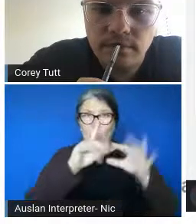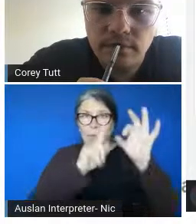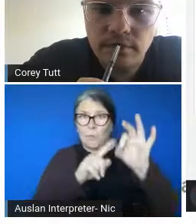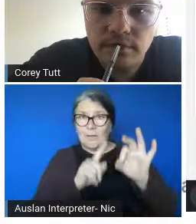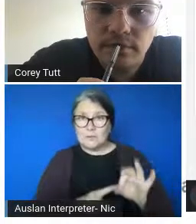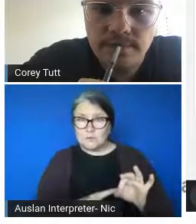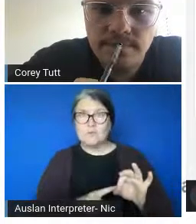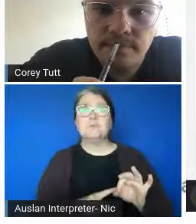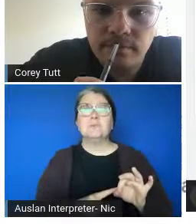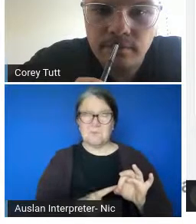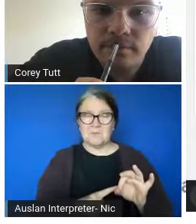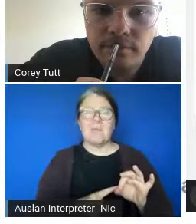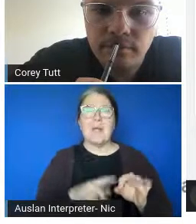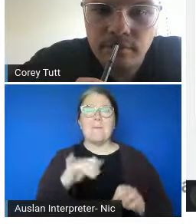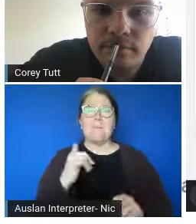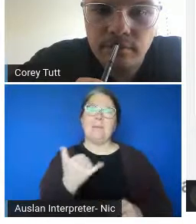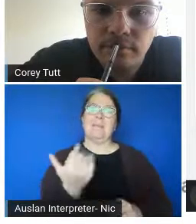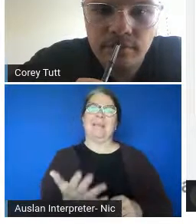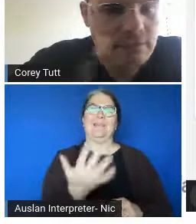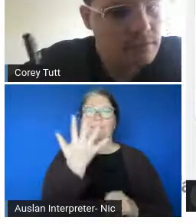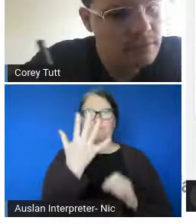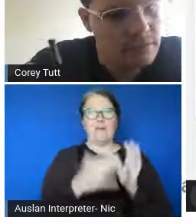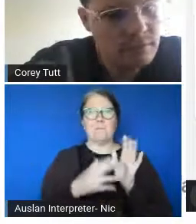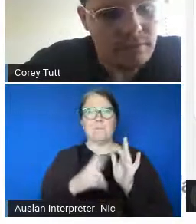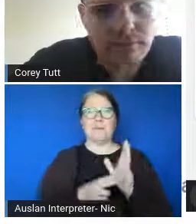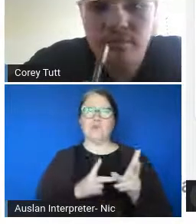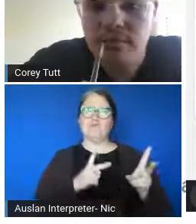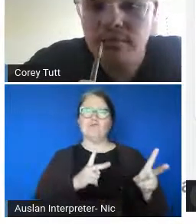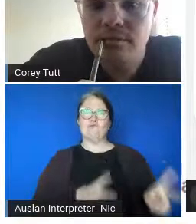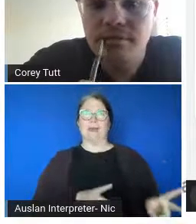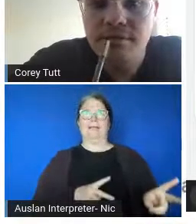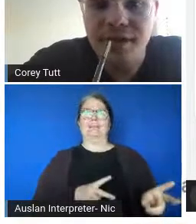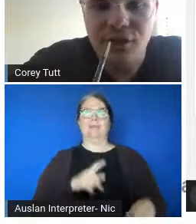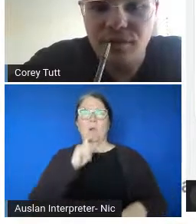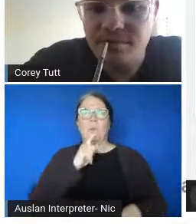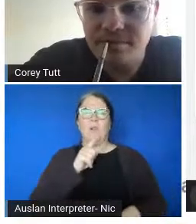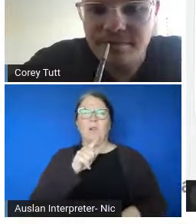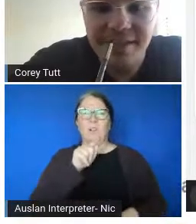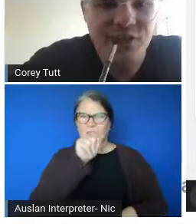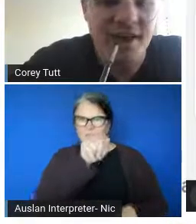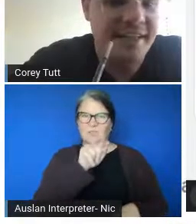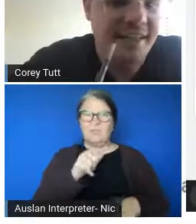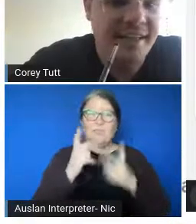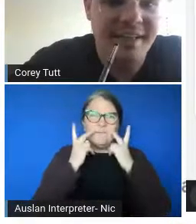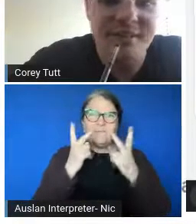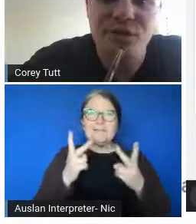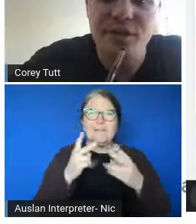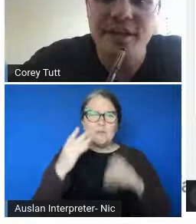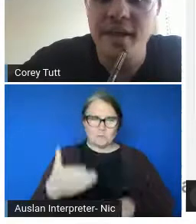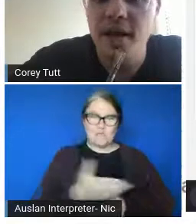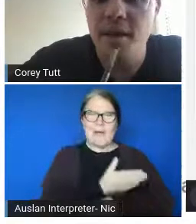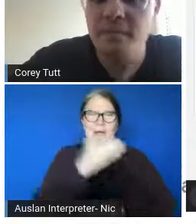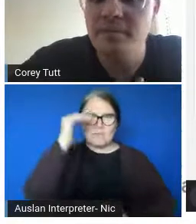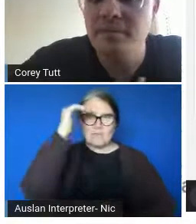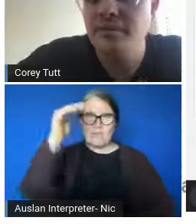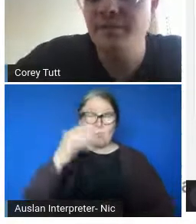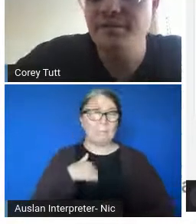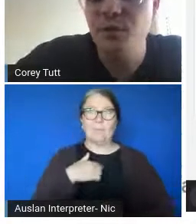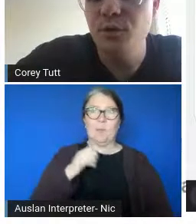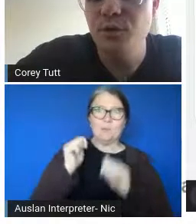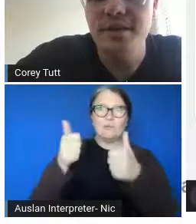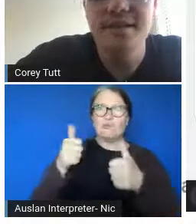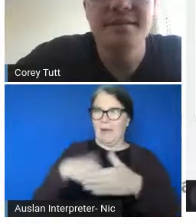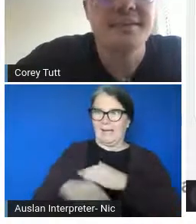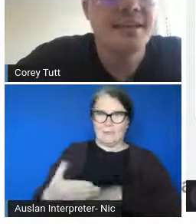What we might do is give you a 5-minute rest, Corey, and put you back in the green room with a cup of tea. Thank you. It's great And here. There's